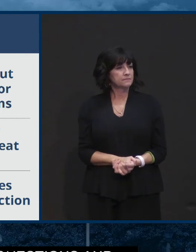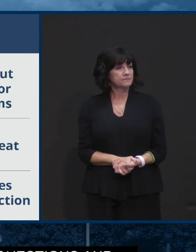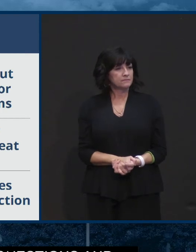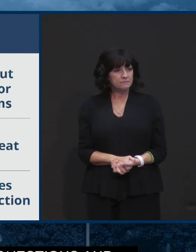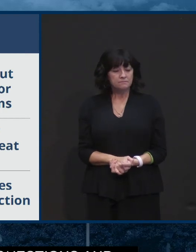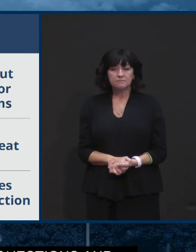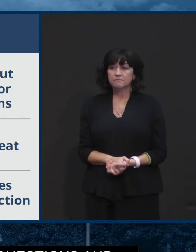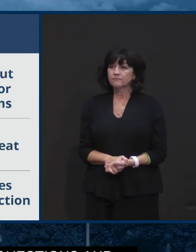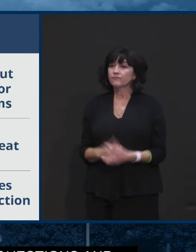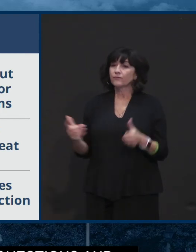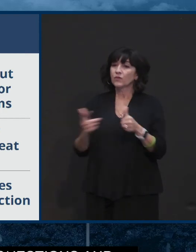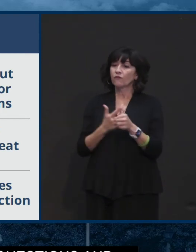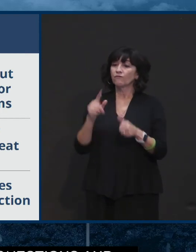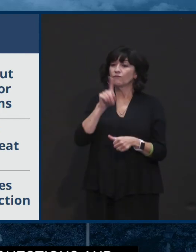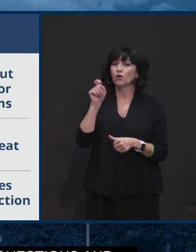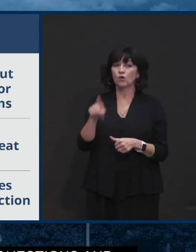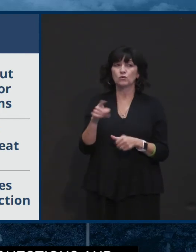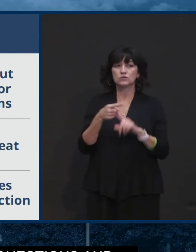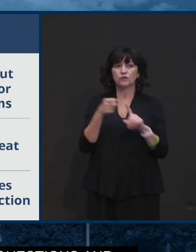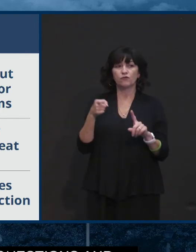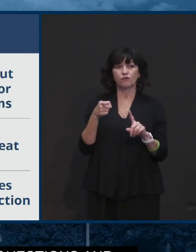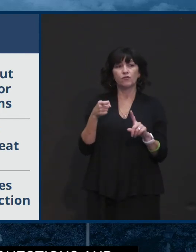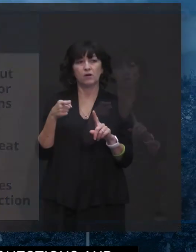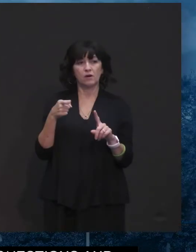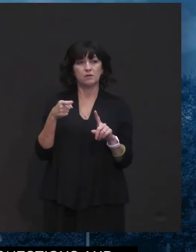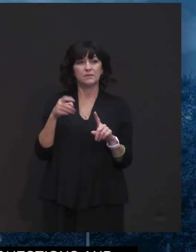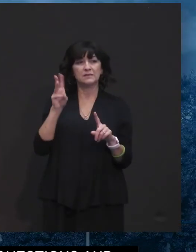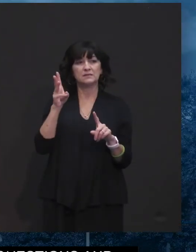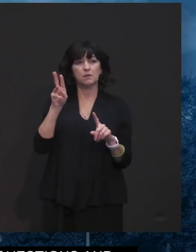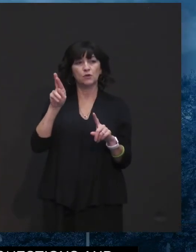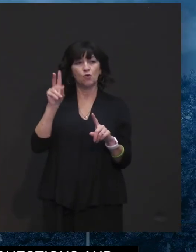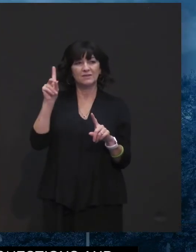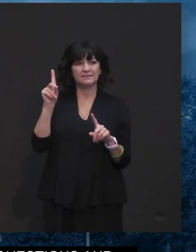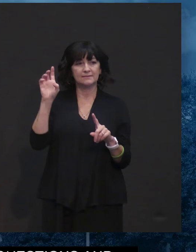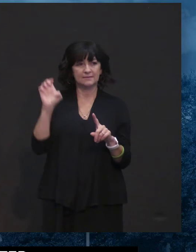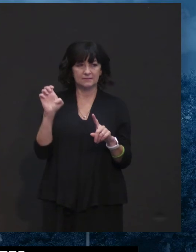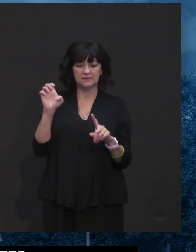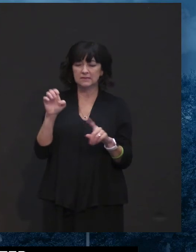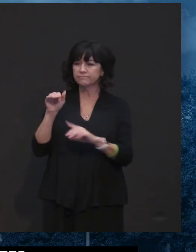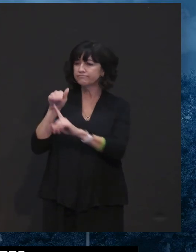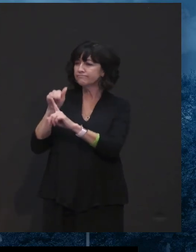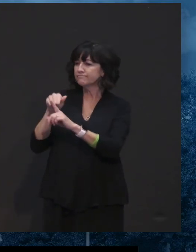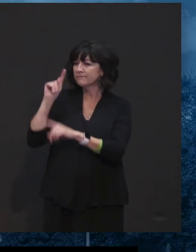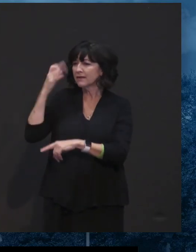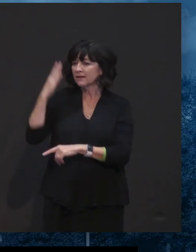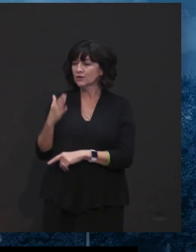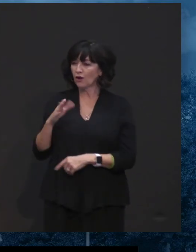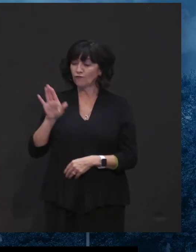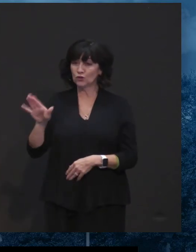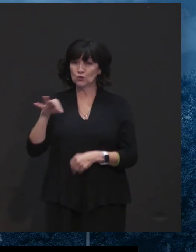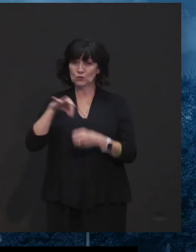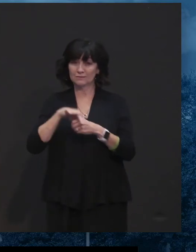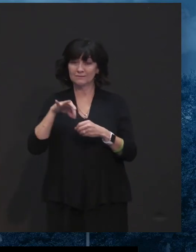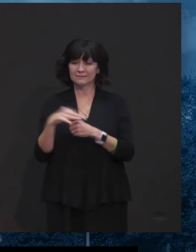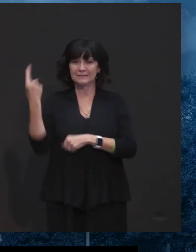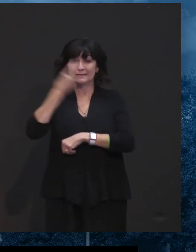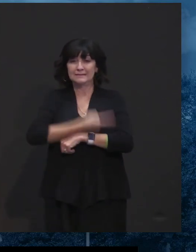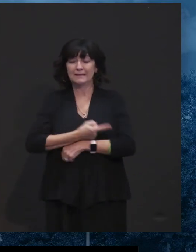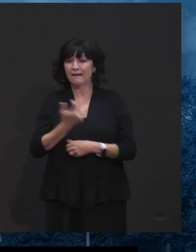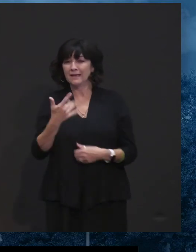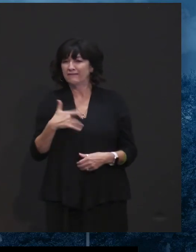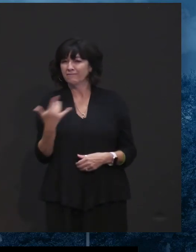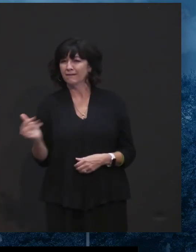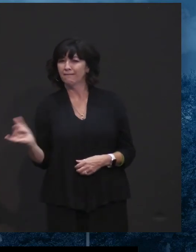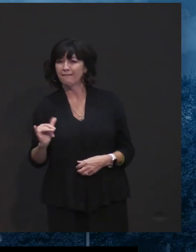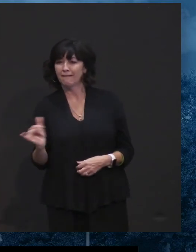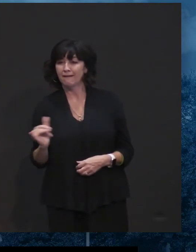first question is from Cody Decker at WRDE. Governor, what was your election day like? Did you vote this morning? And what are your plans for